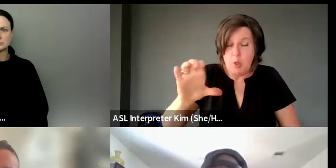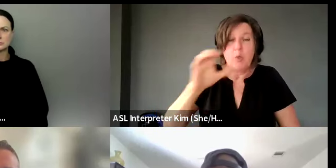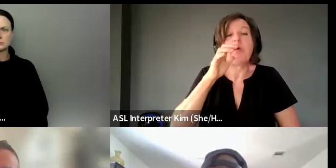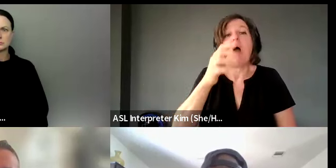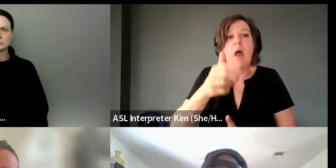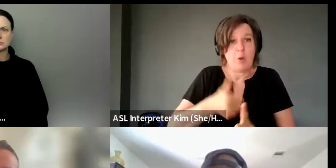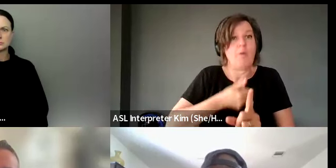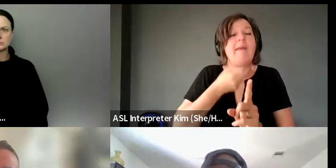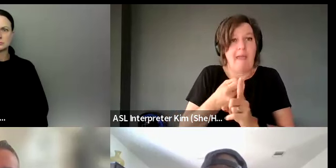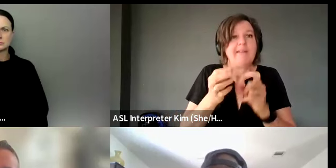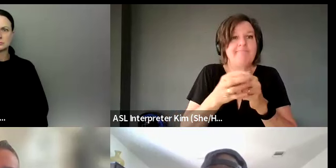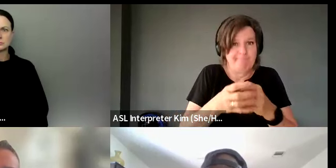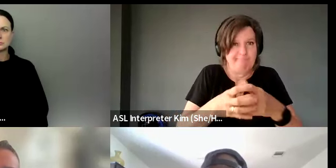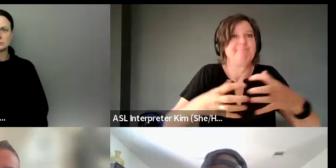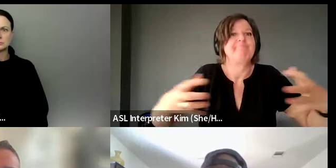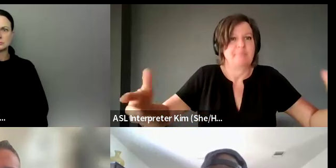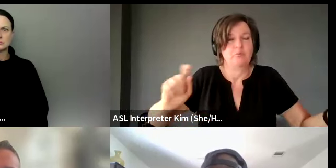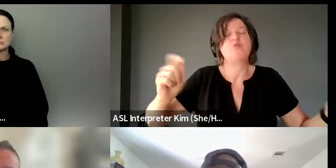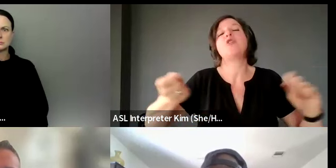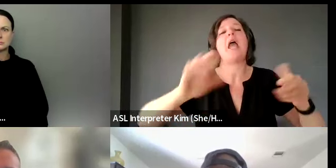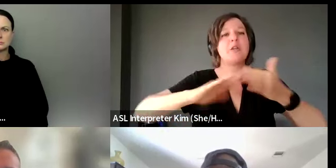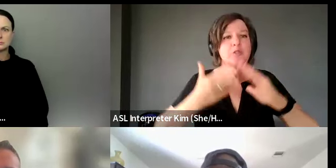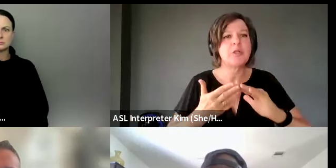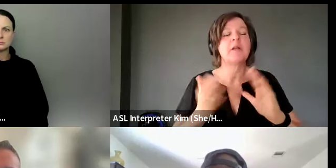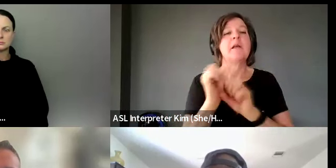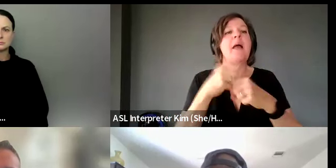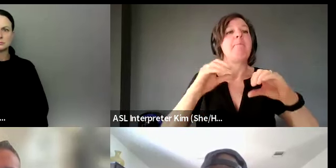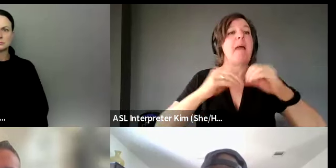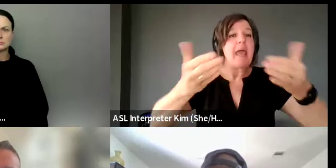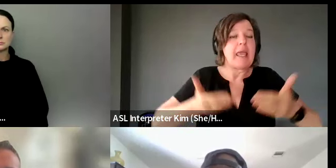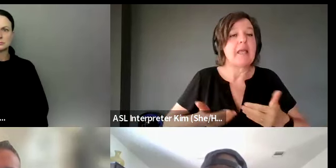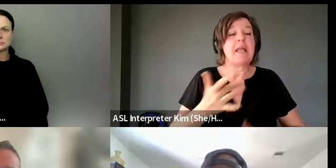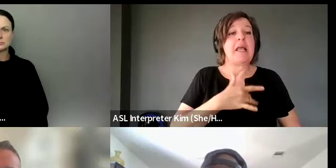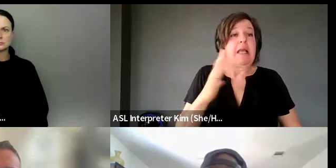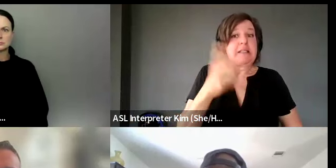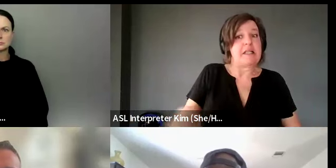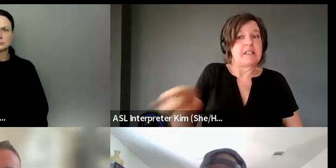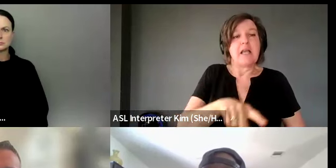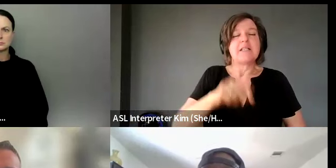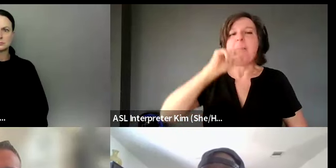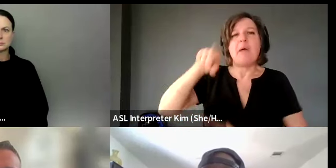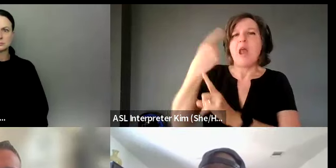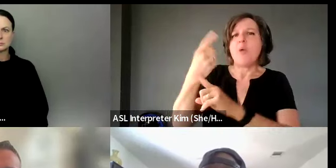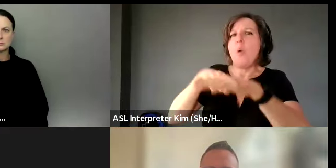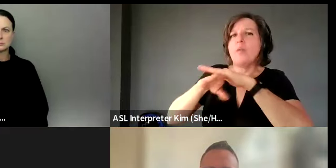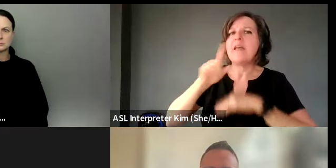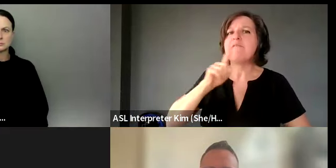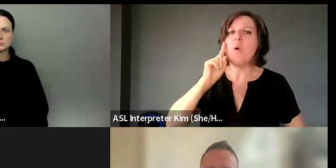and make it more welcoming in general, and sensibilize them to accessibility, not only for deaf people, but like for anyone, right? Because it's